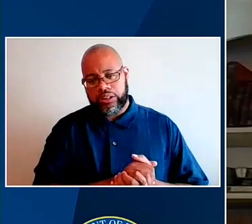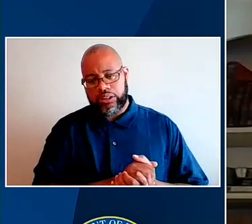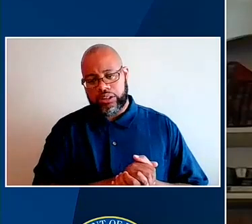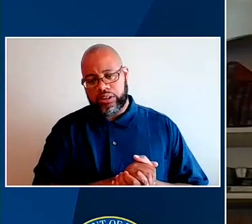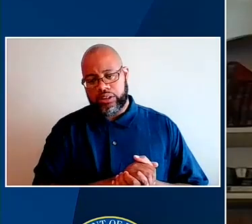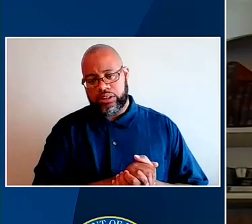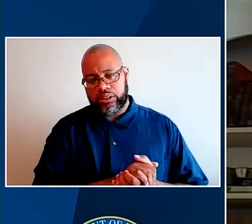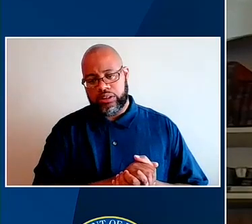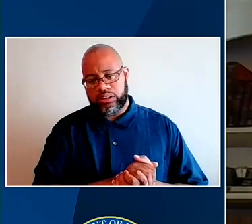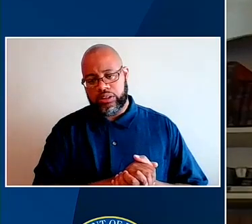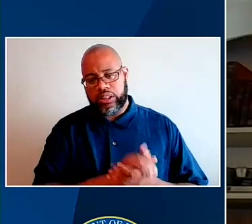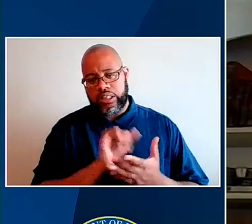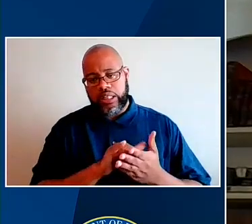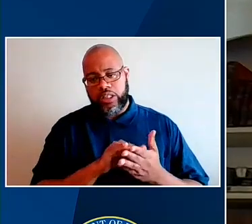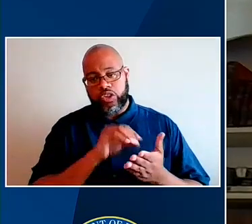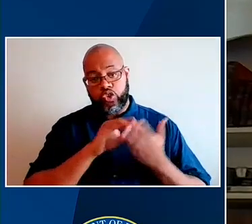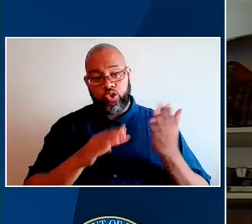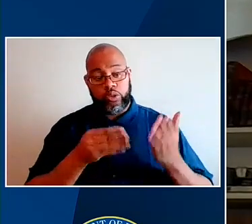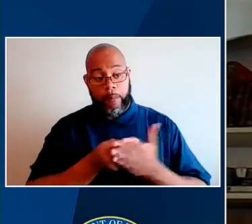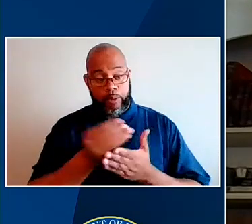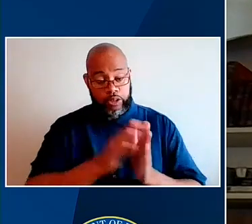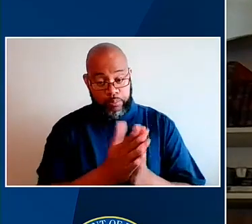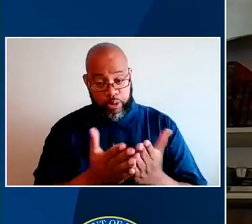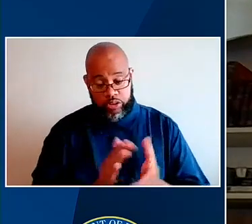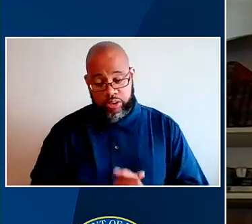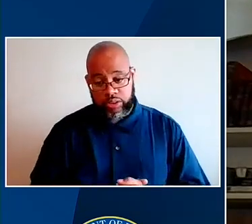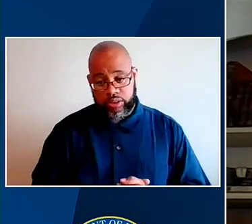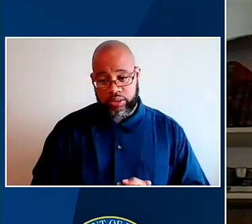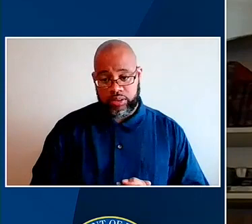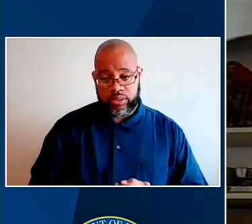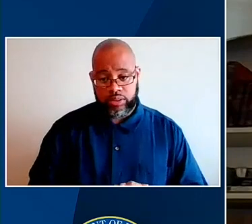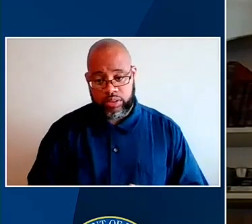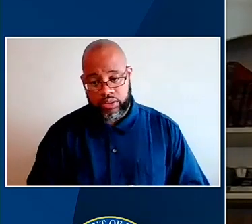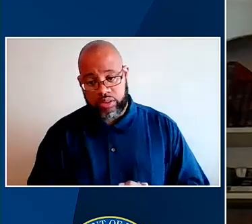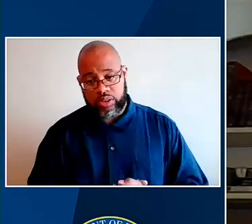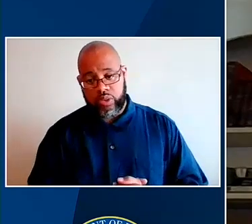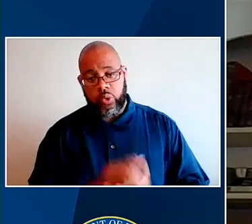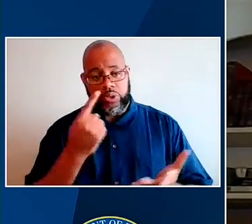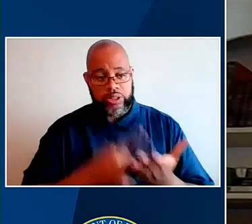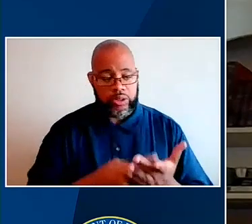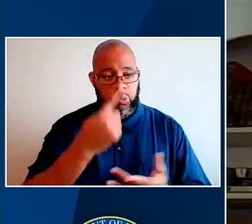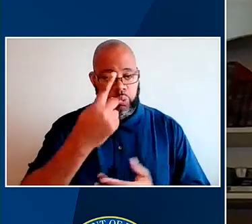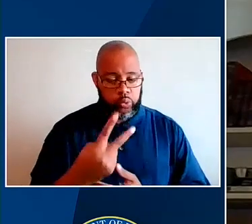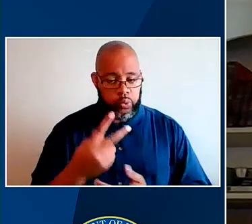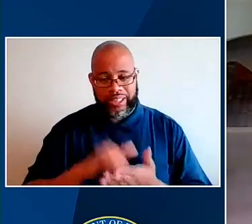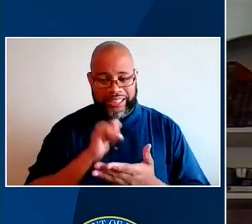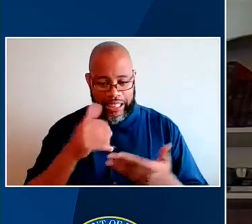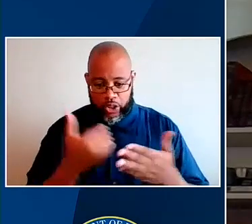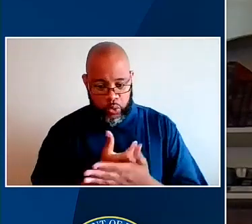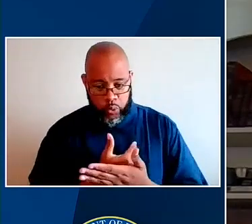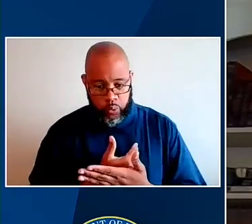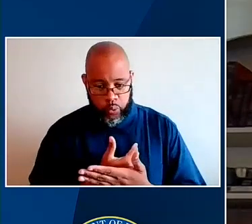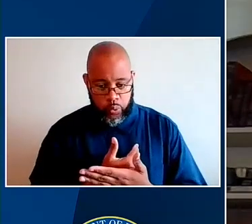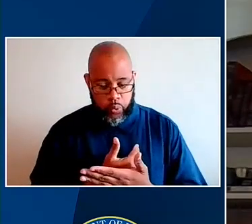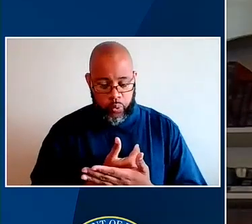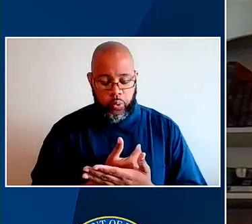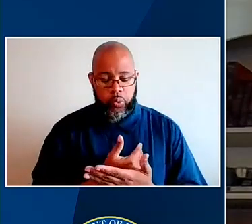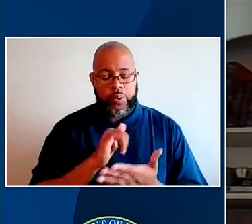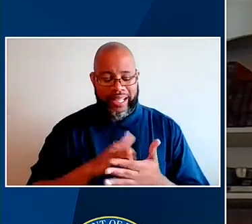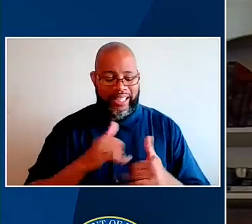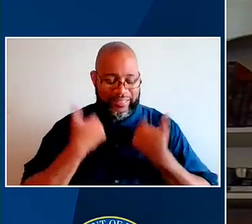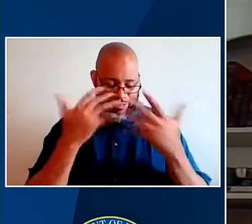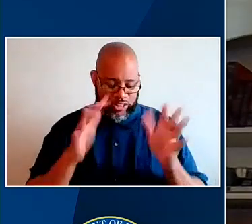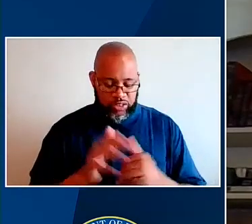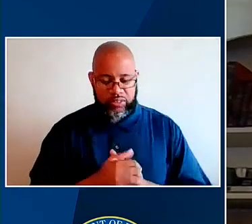as far as the provision for the student to purchase books, we went all over that in one and two. That's not new, right? That exists, that's